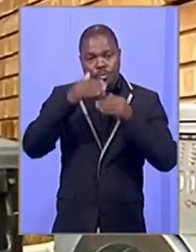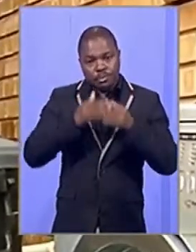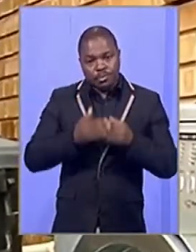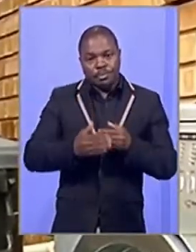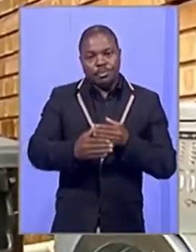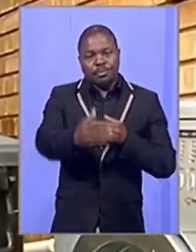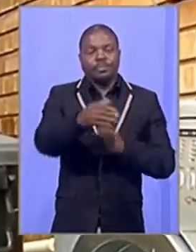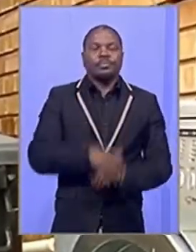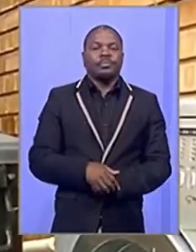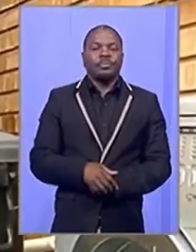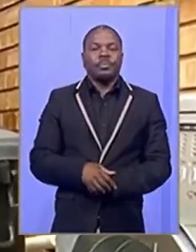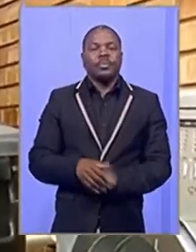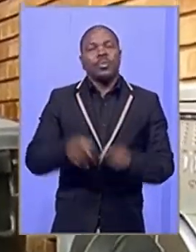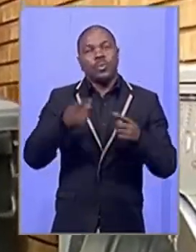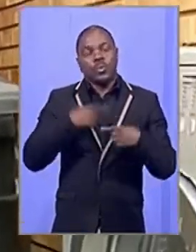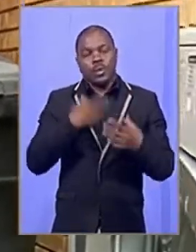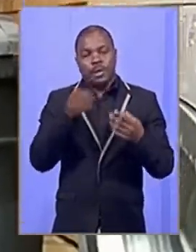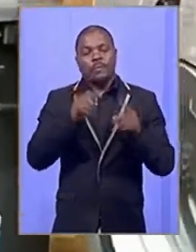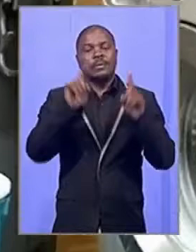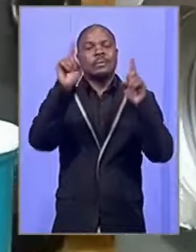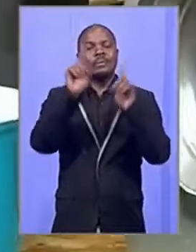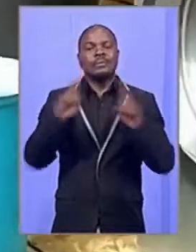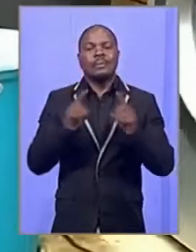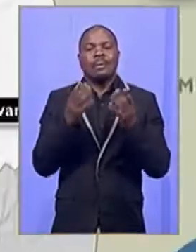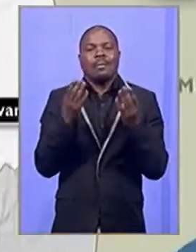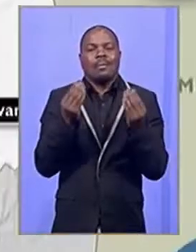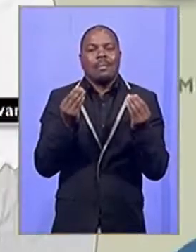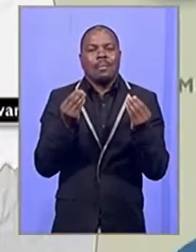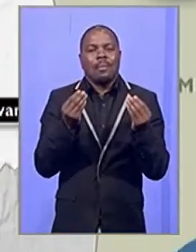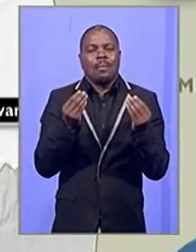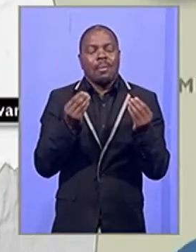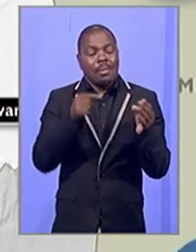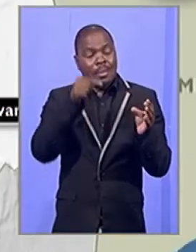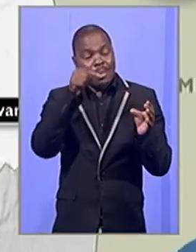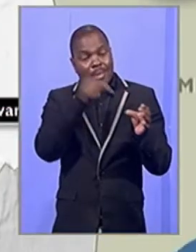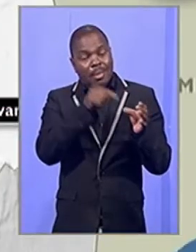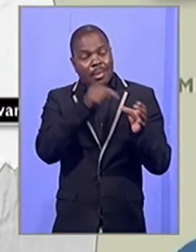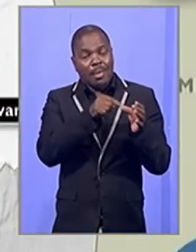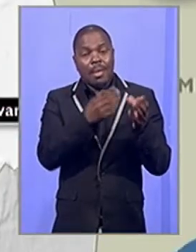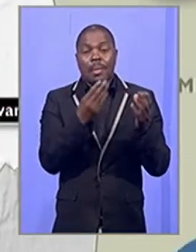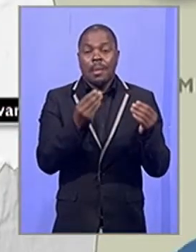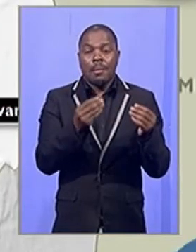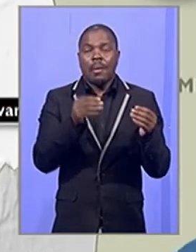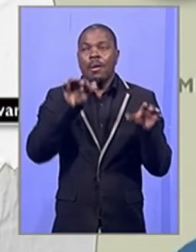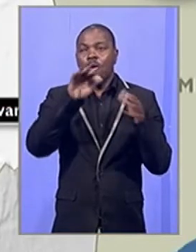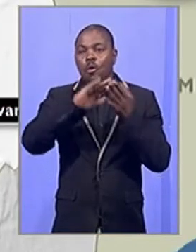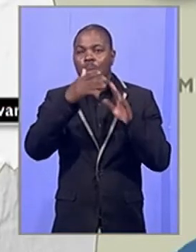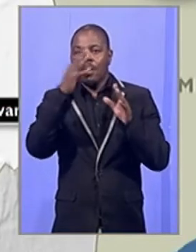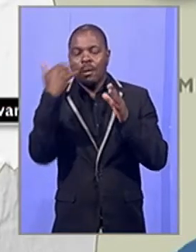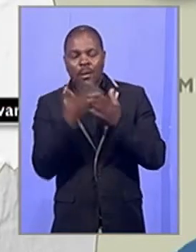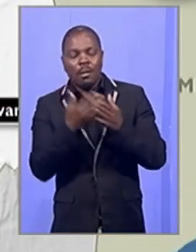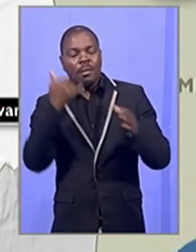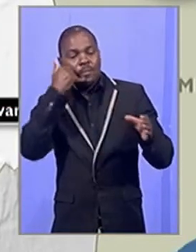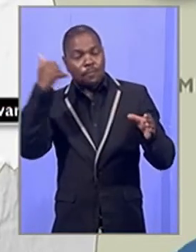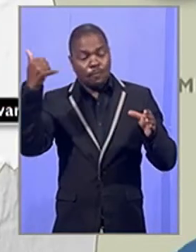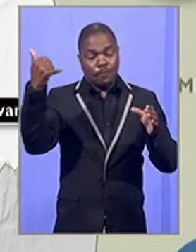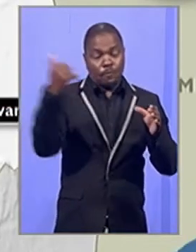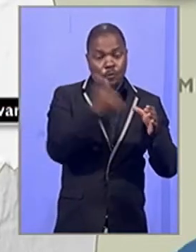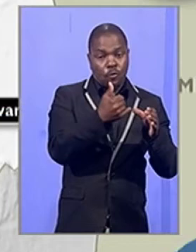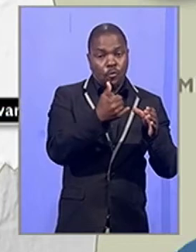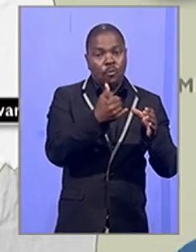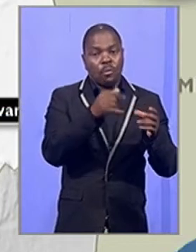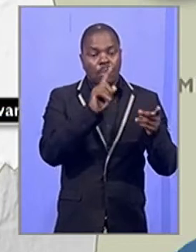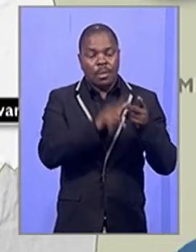le nomoro e kgethago ye e le gore badudi ba ka founela mo go yona goba ba